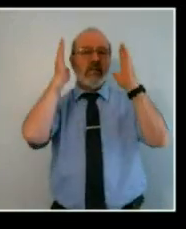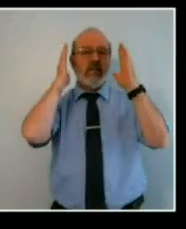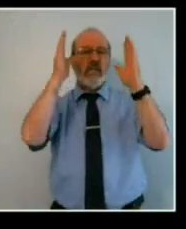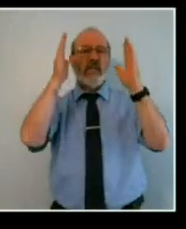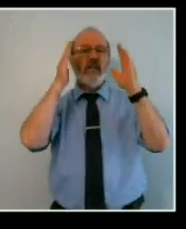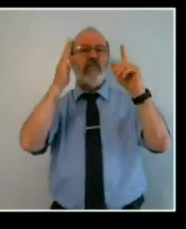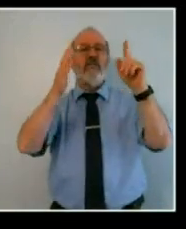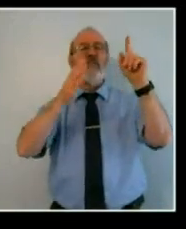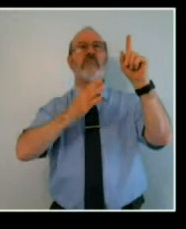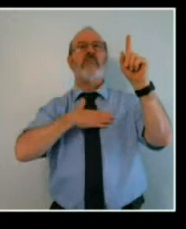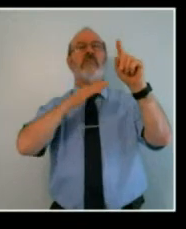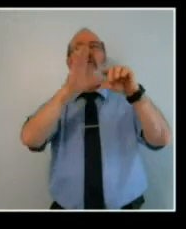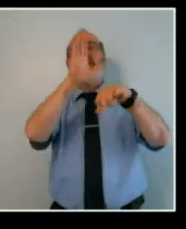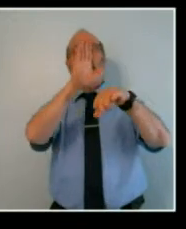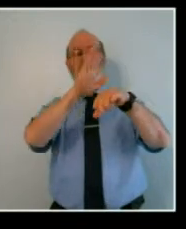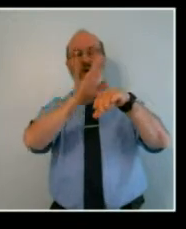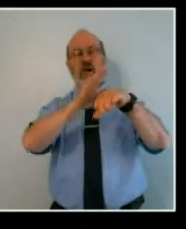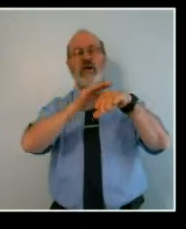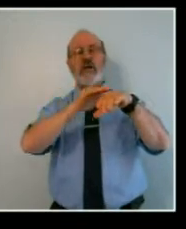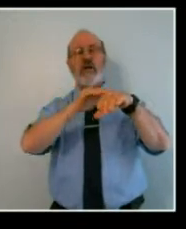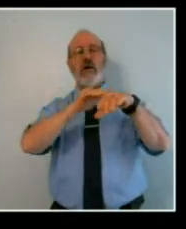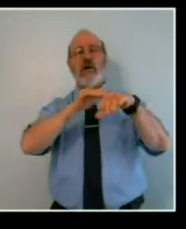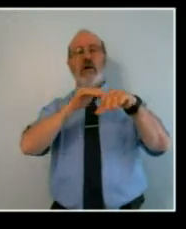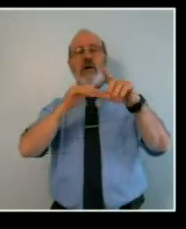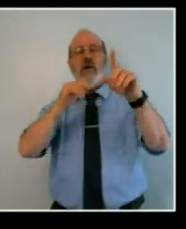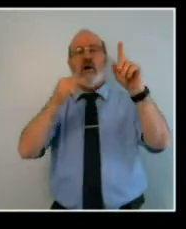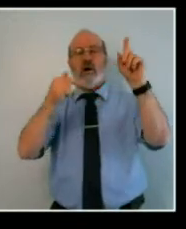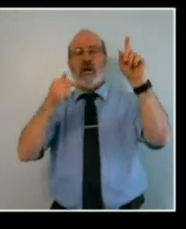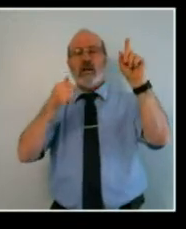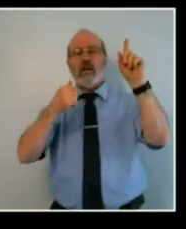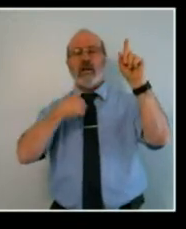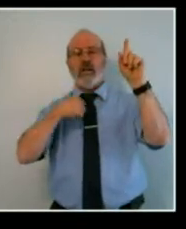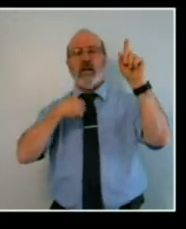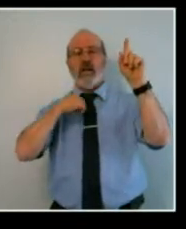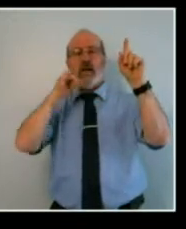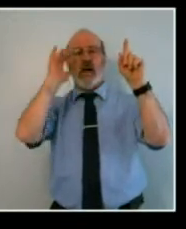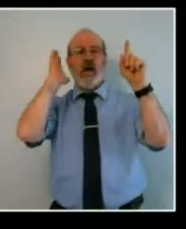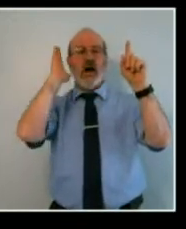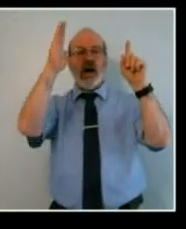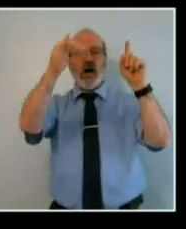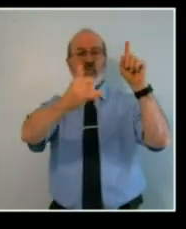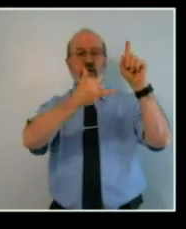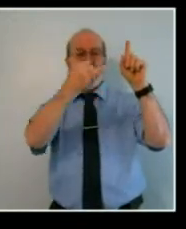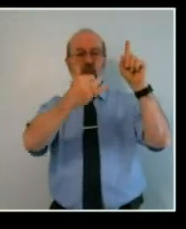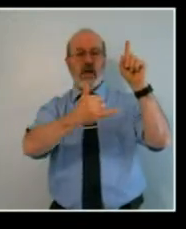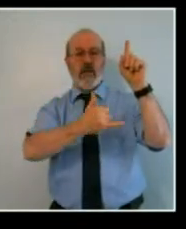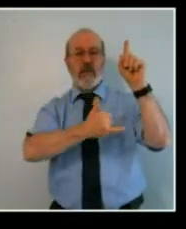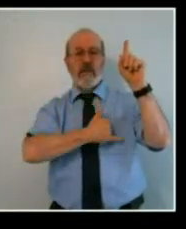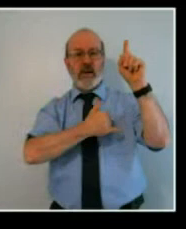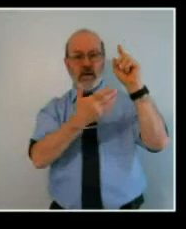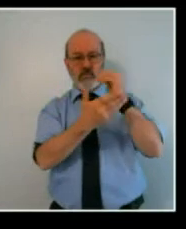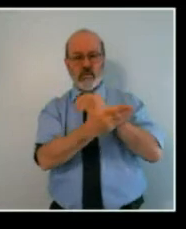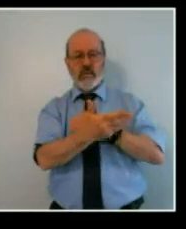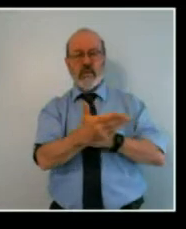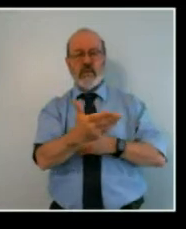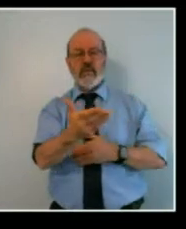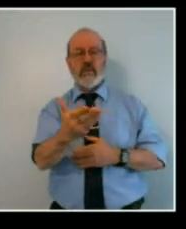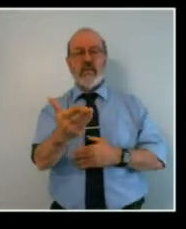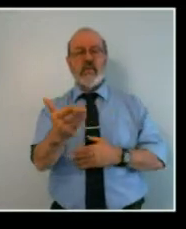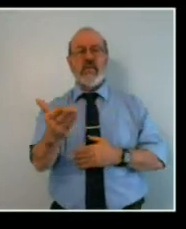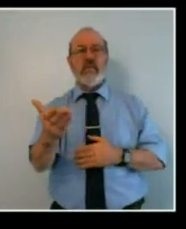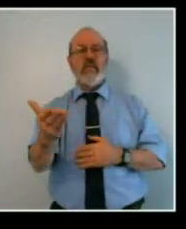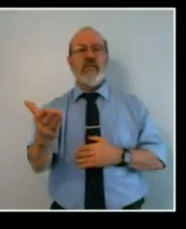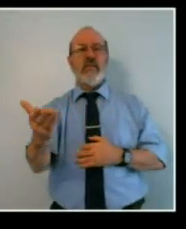If thou wilt heed my calling, I will abide with thee.